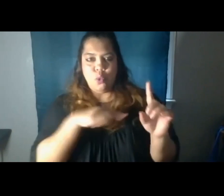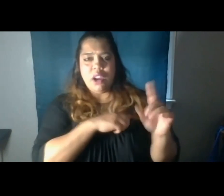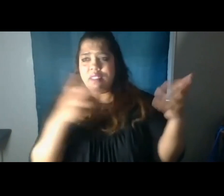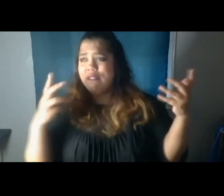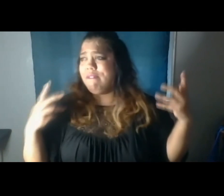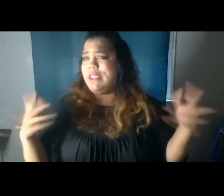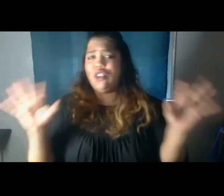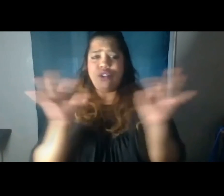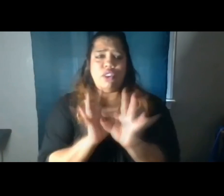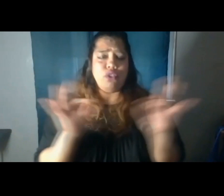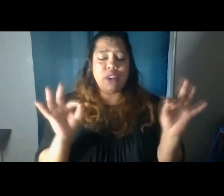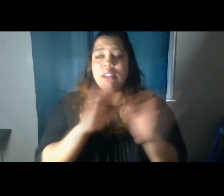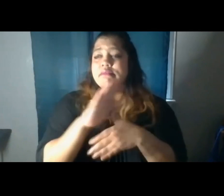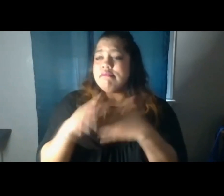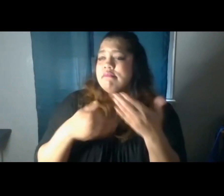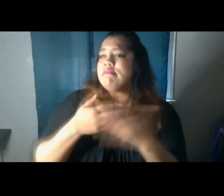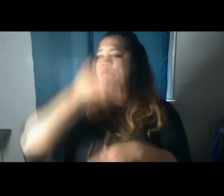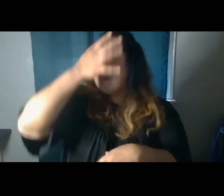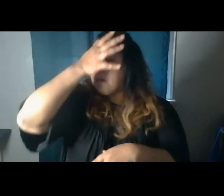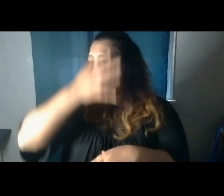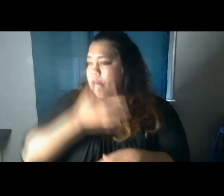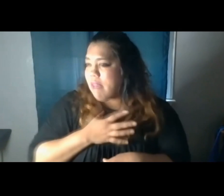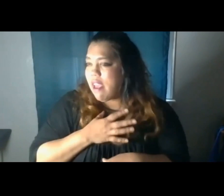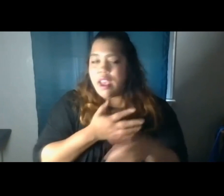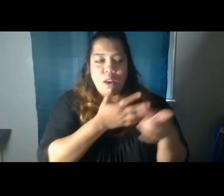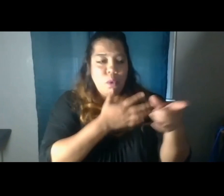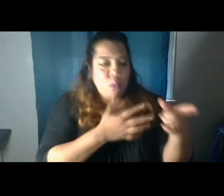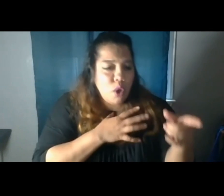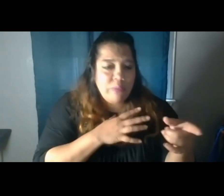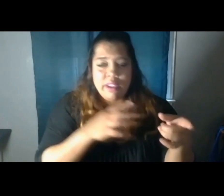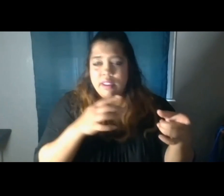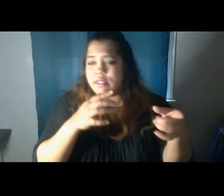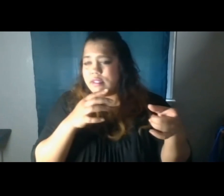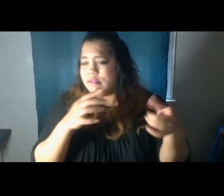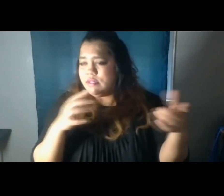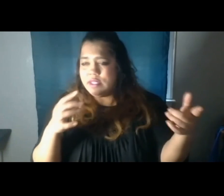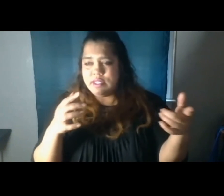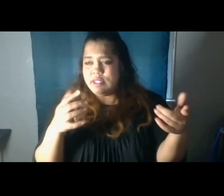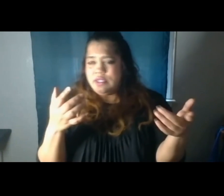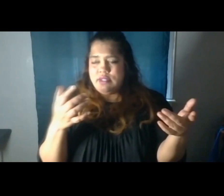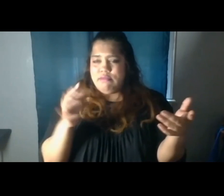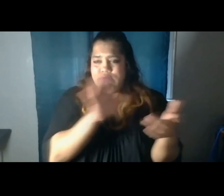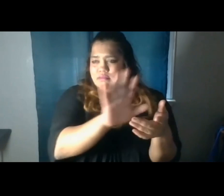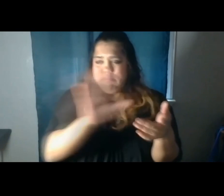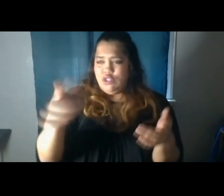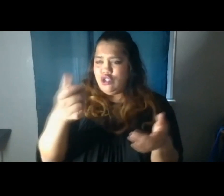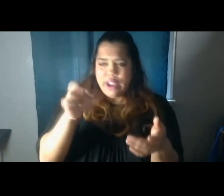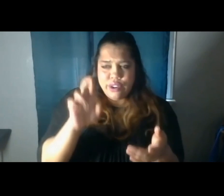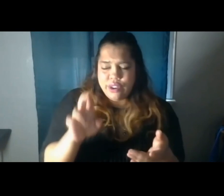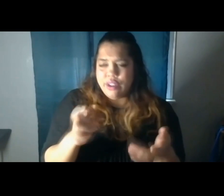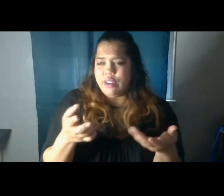Every man, woman, child, gender, rich individual, our siblings beyond gender, everything and